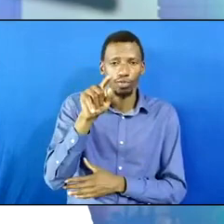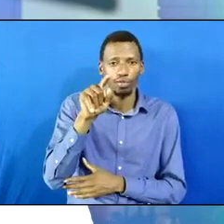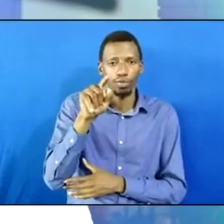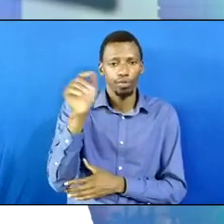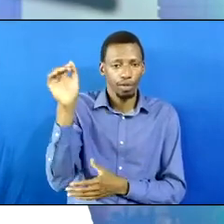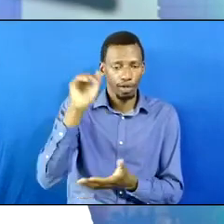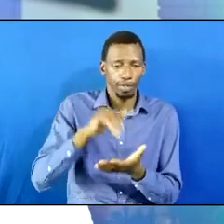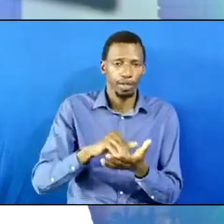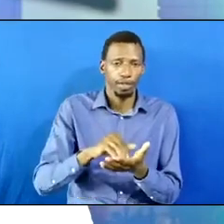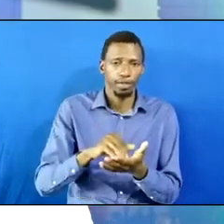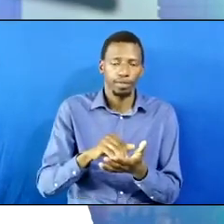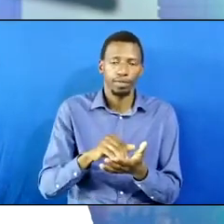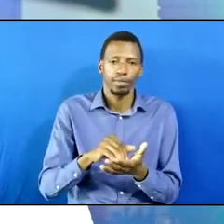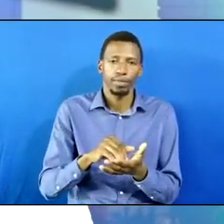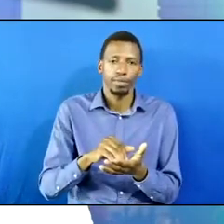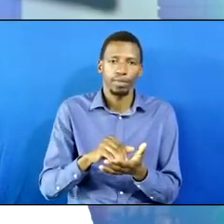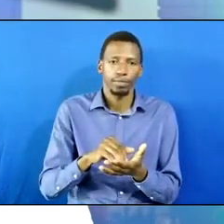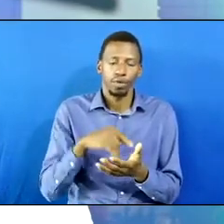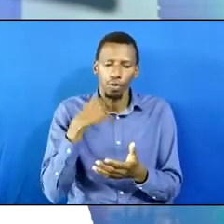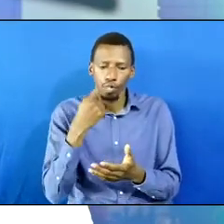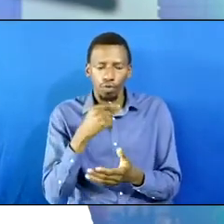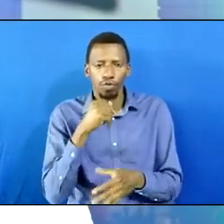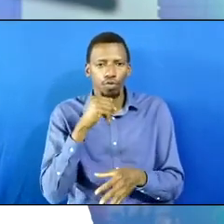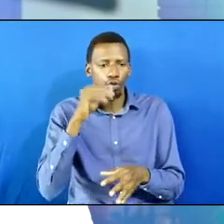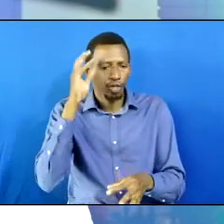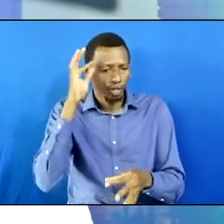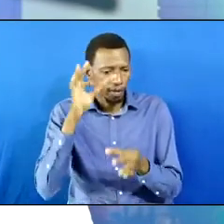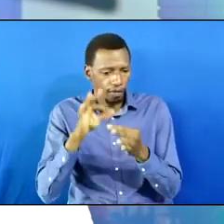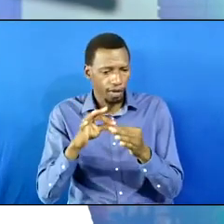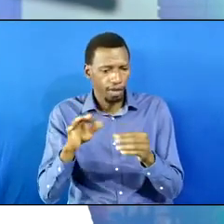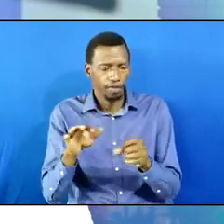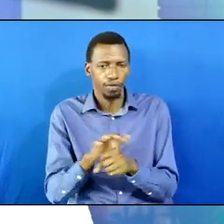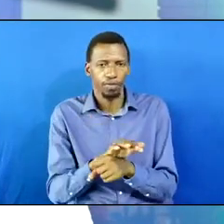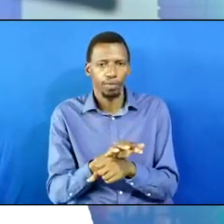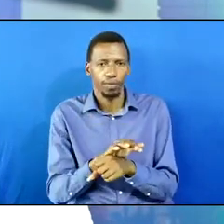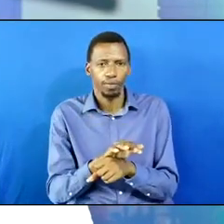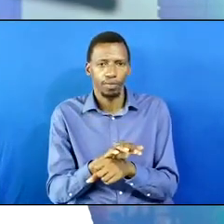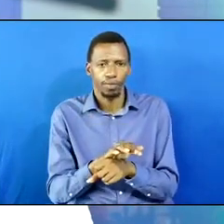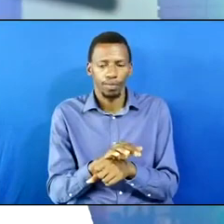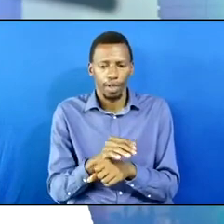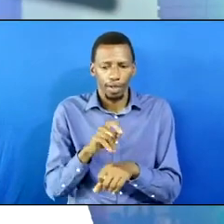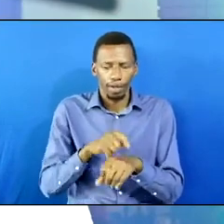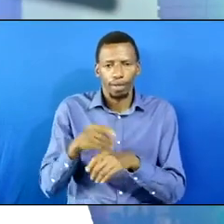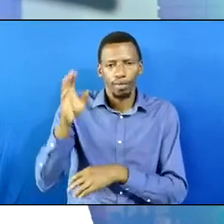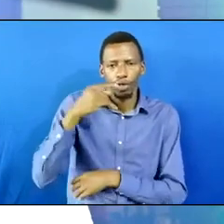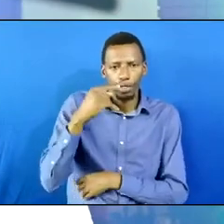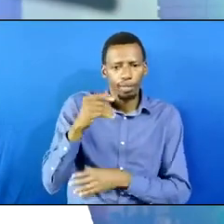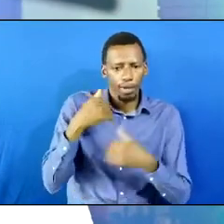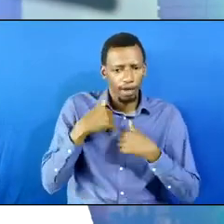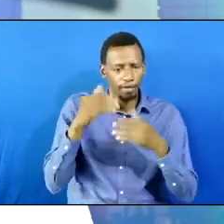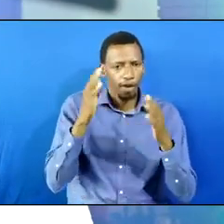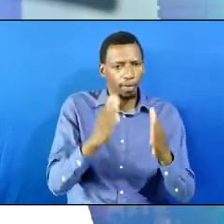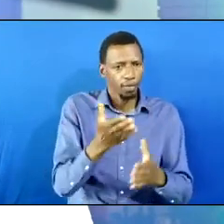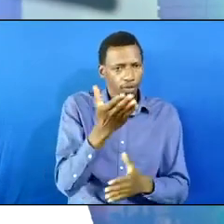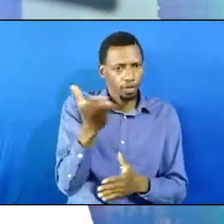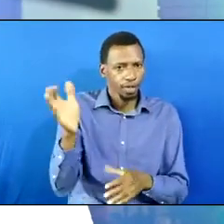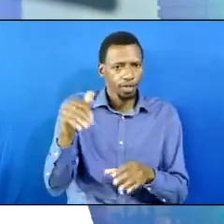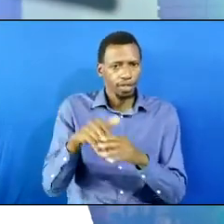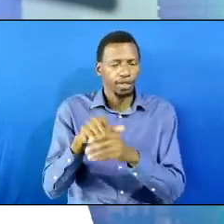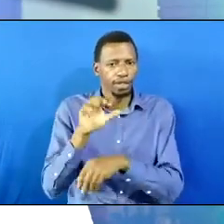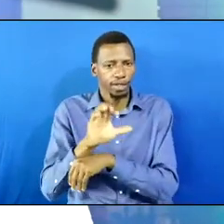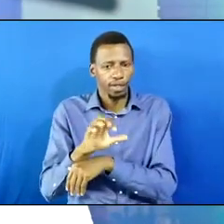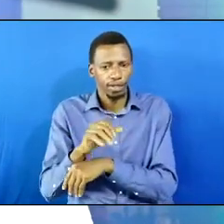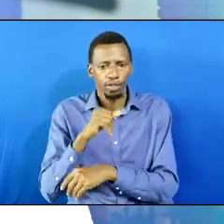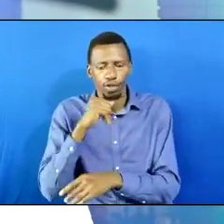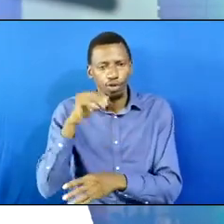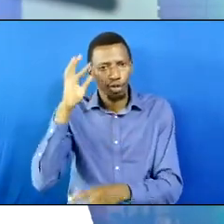it I? Of all those who are unfaithful, when he says there is somebody in the church who is not faithful, will you be the one